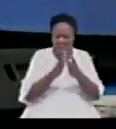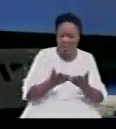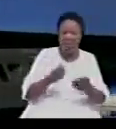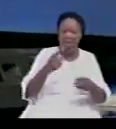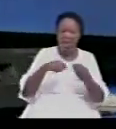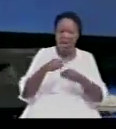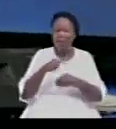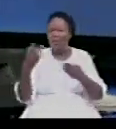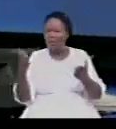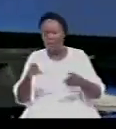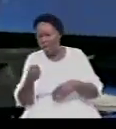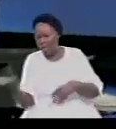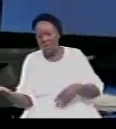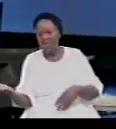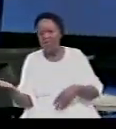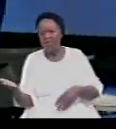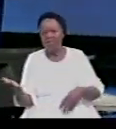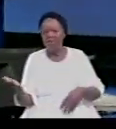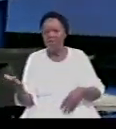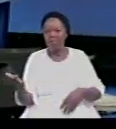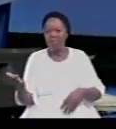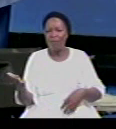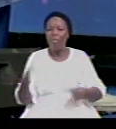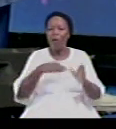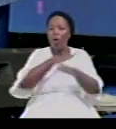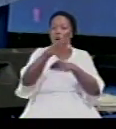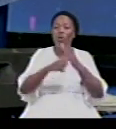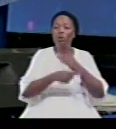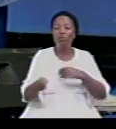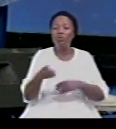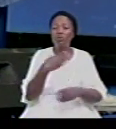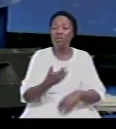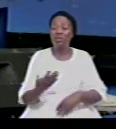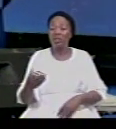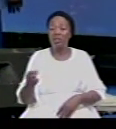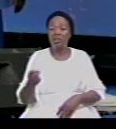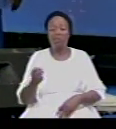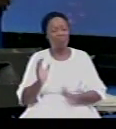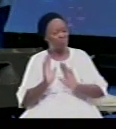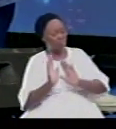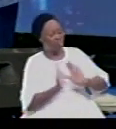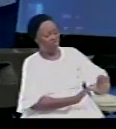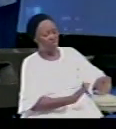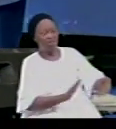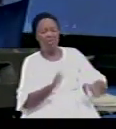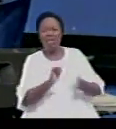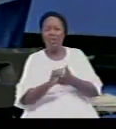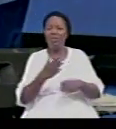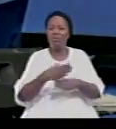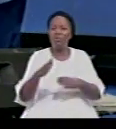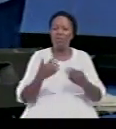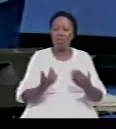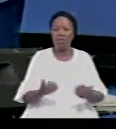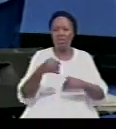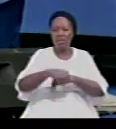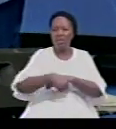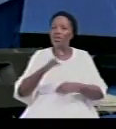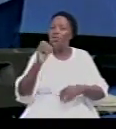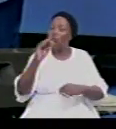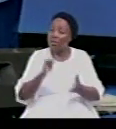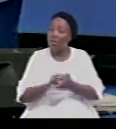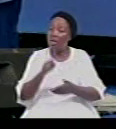about whatever, all those things, let's push that aside tonight so that you will not